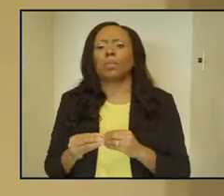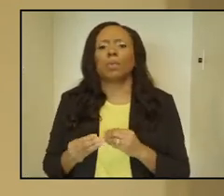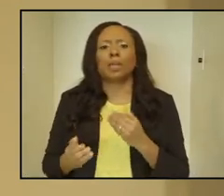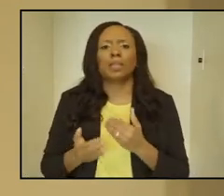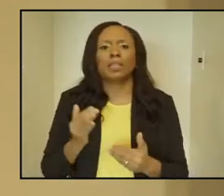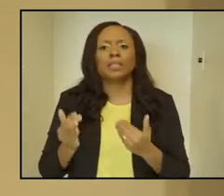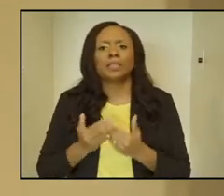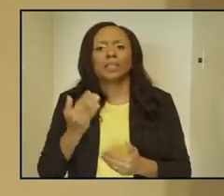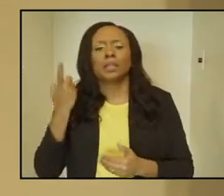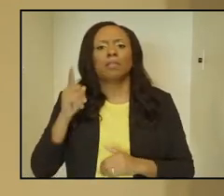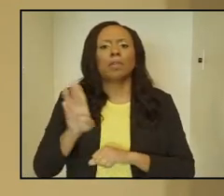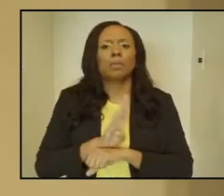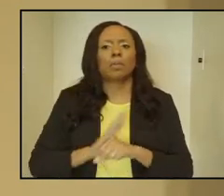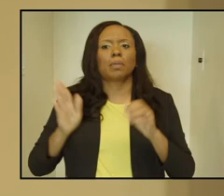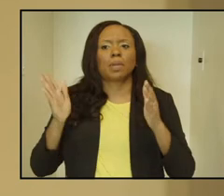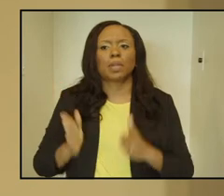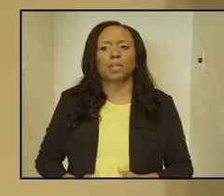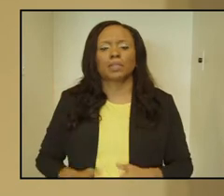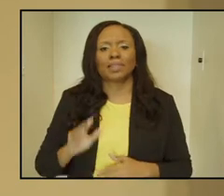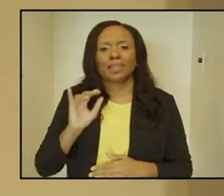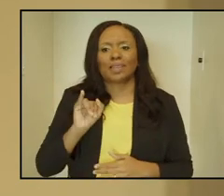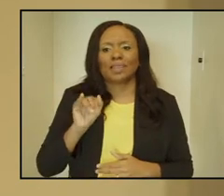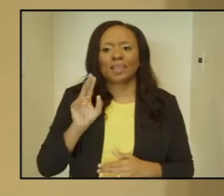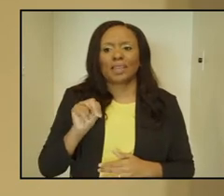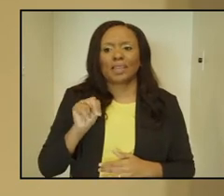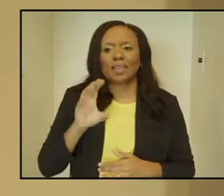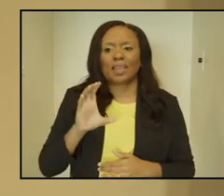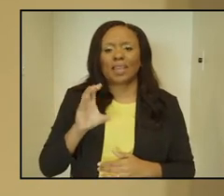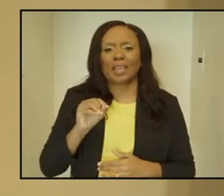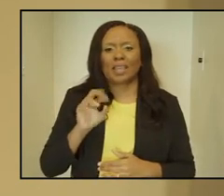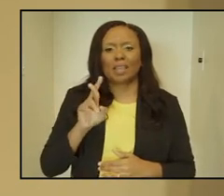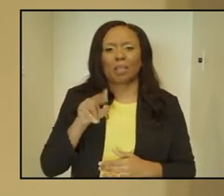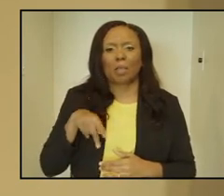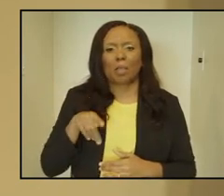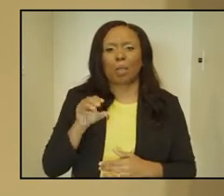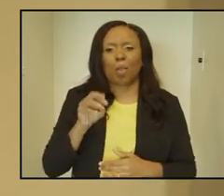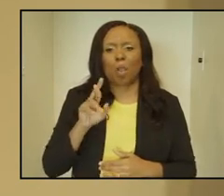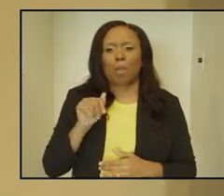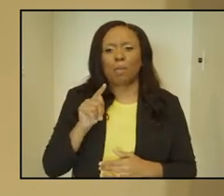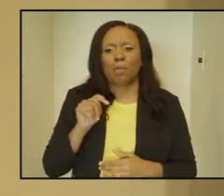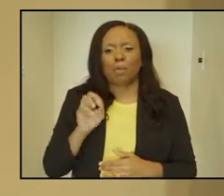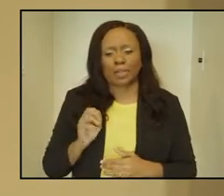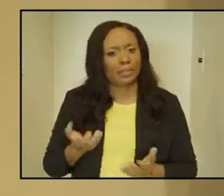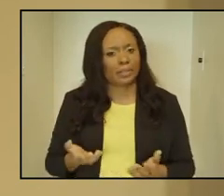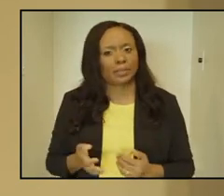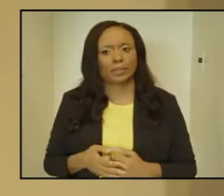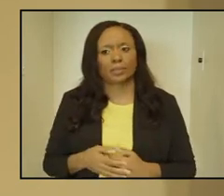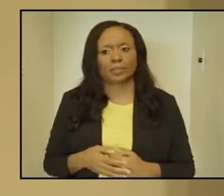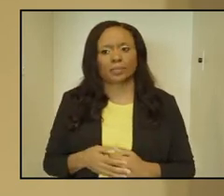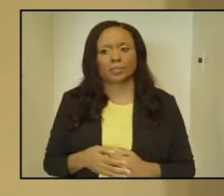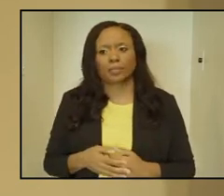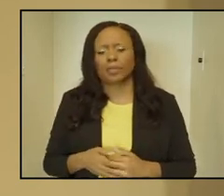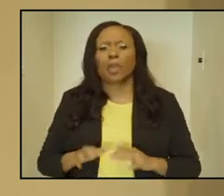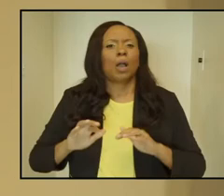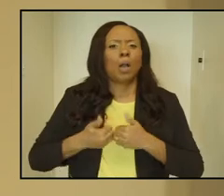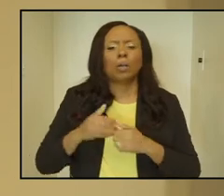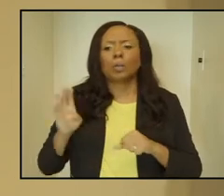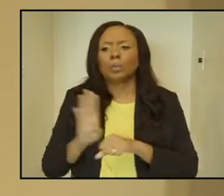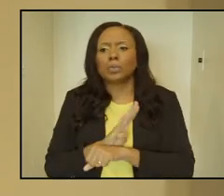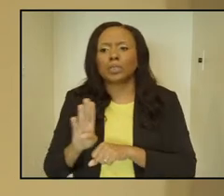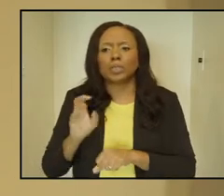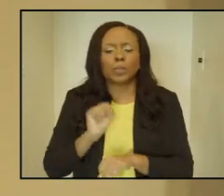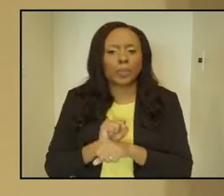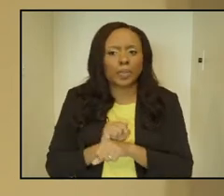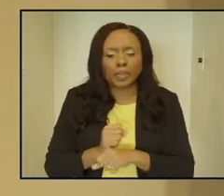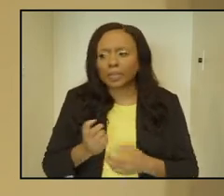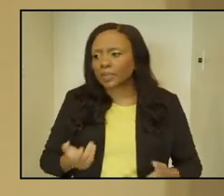incorporate? How do we make it easier for the average Barbadian to understand? And that is how business works. And that is